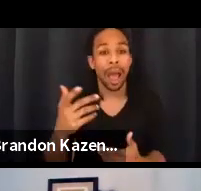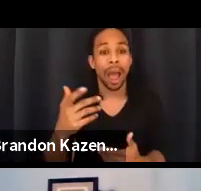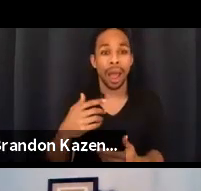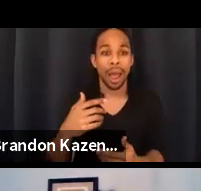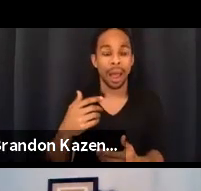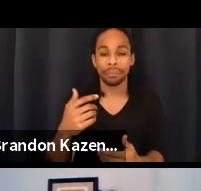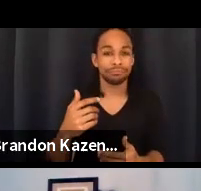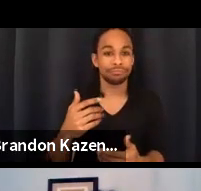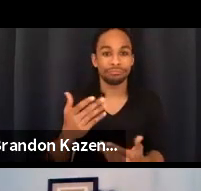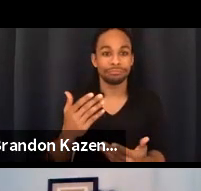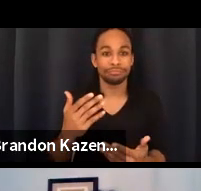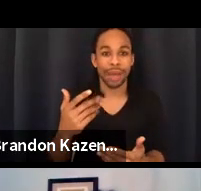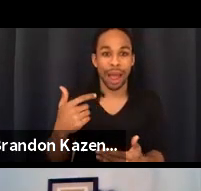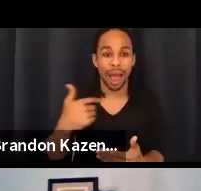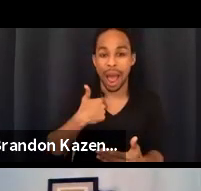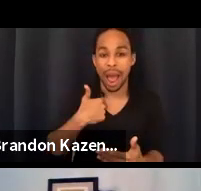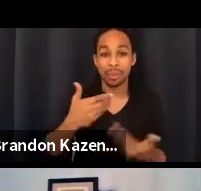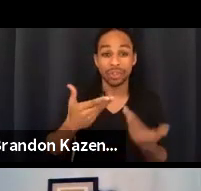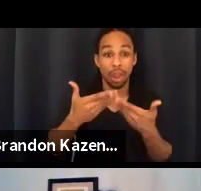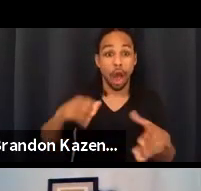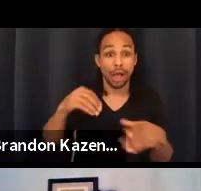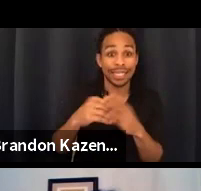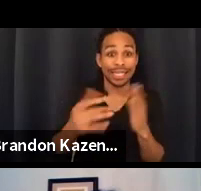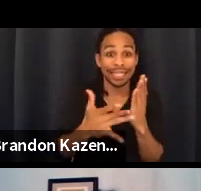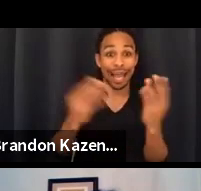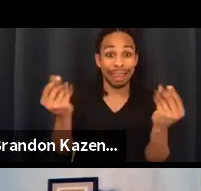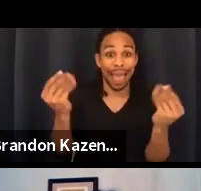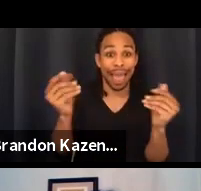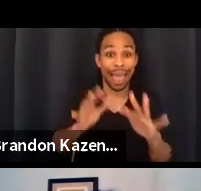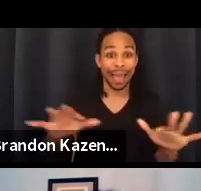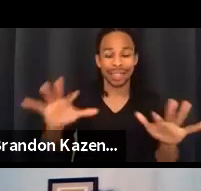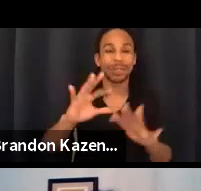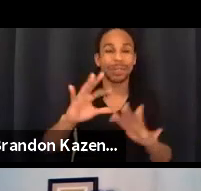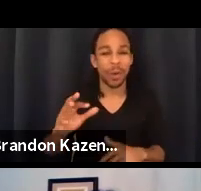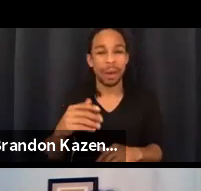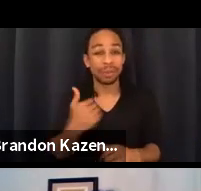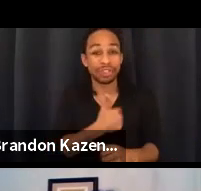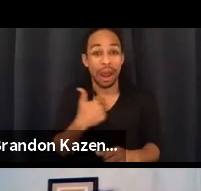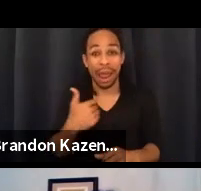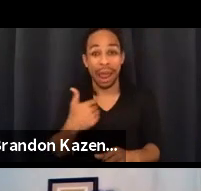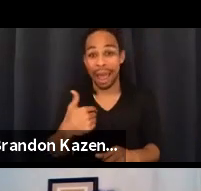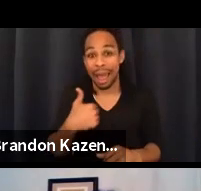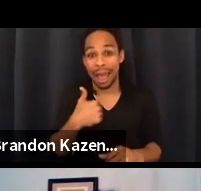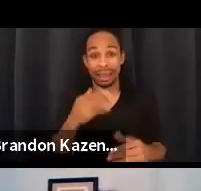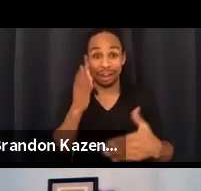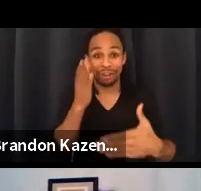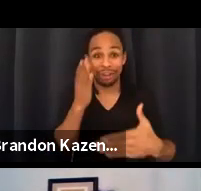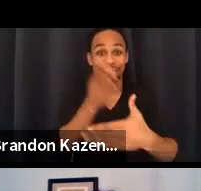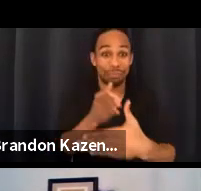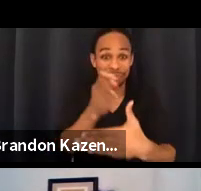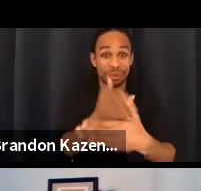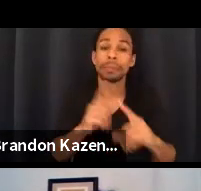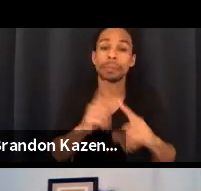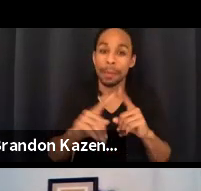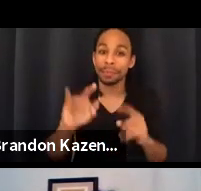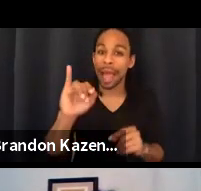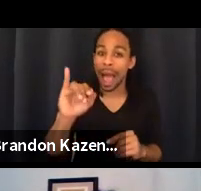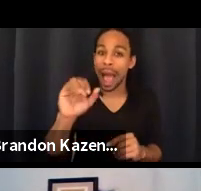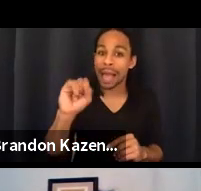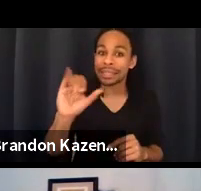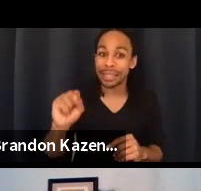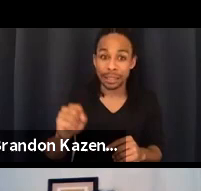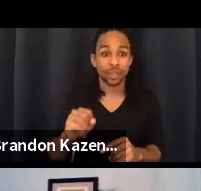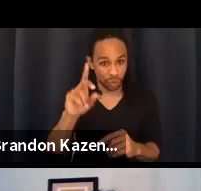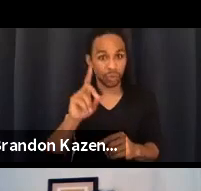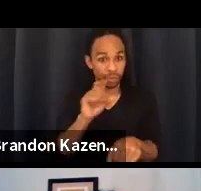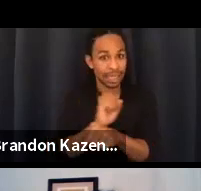now. So did ISIS get a chance to address the community? We'll go ISIS and then Yantande. ISIS and